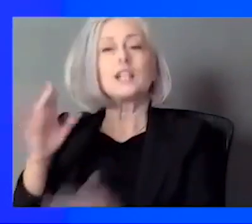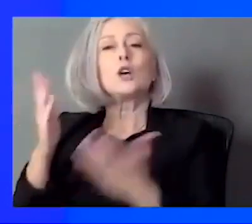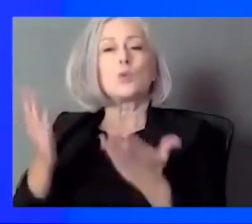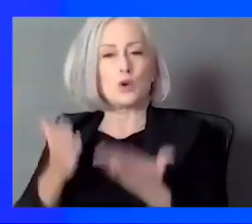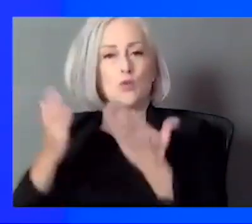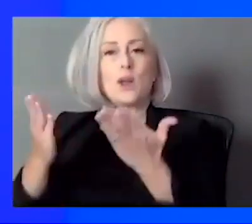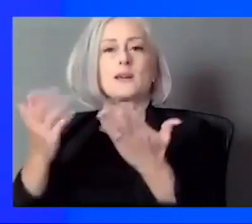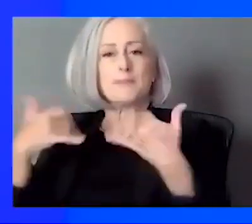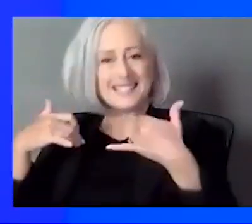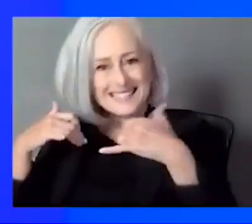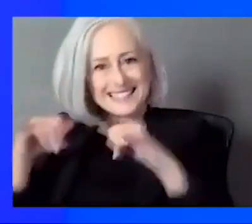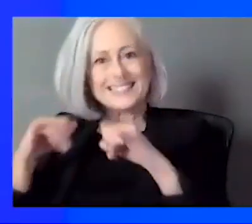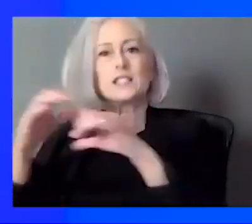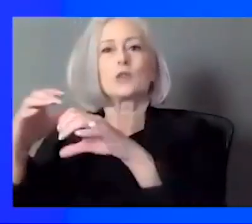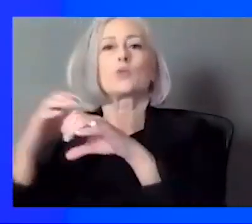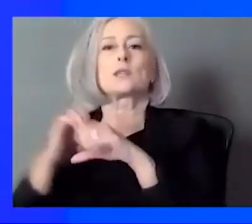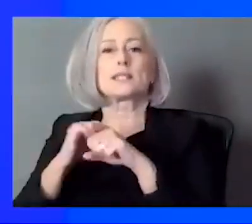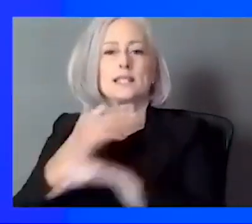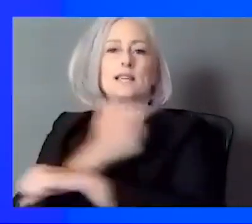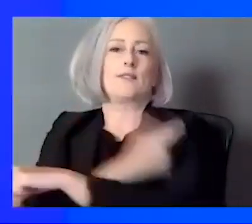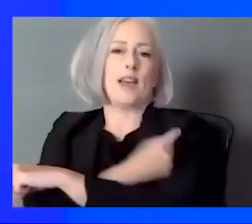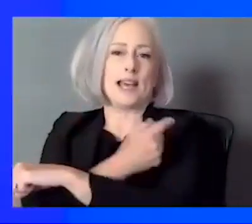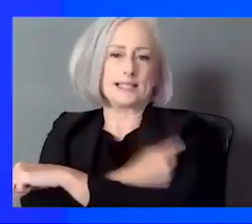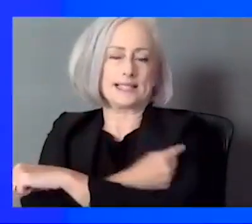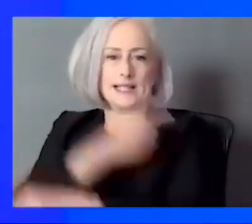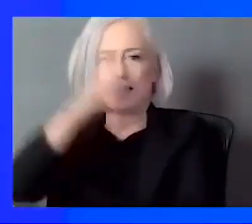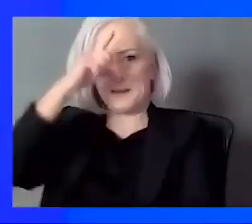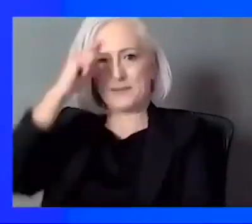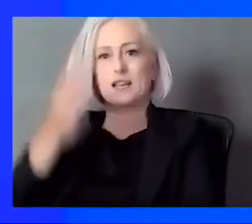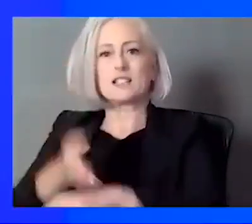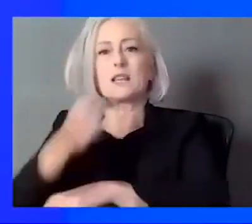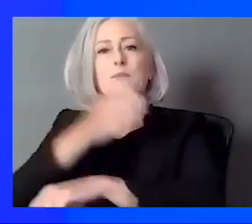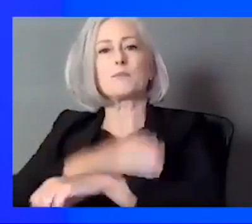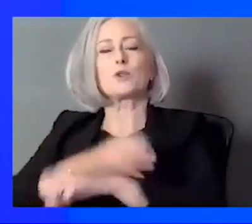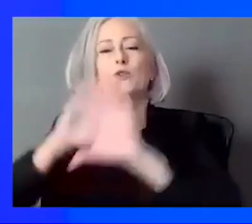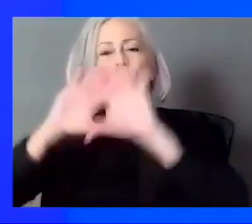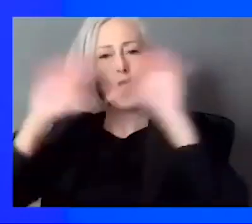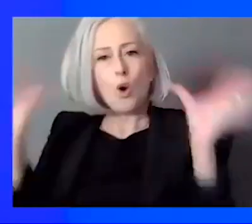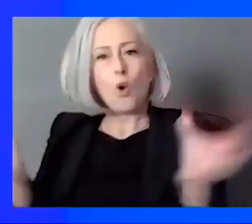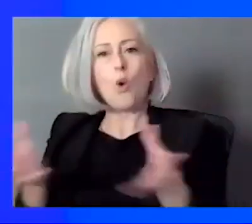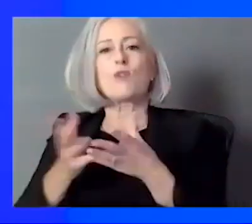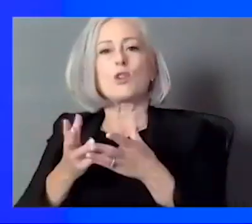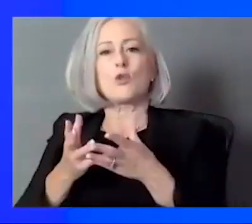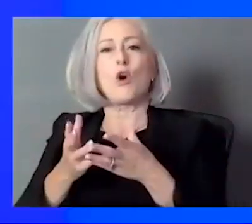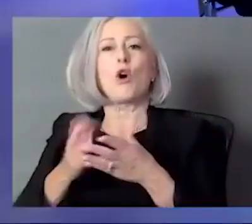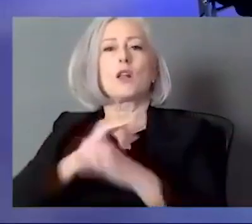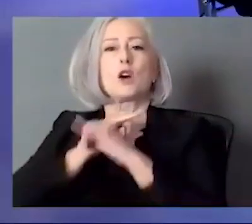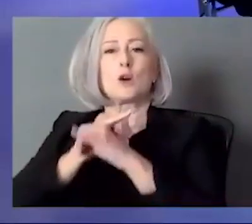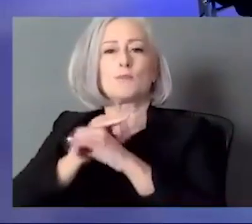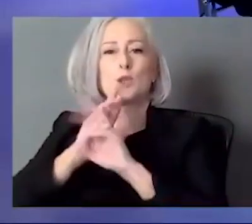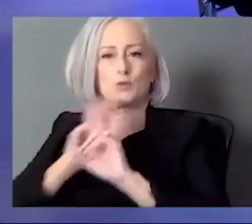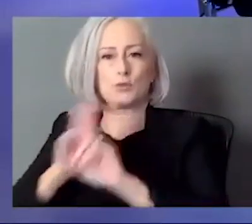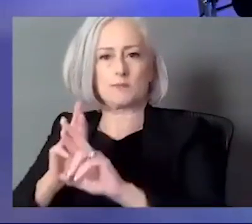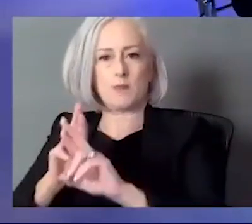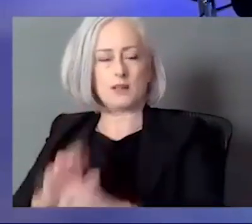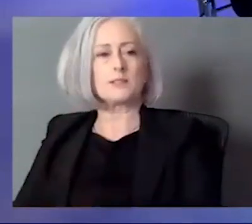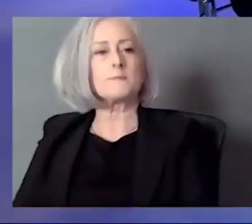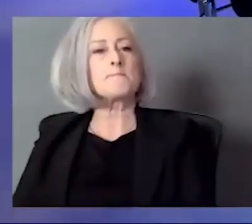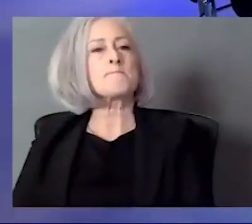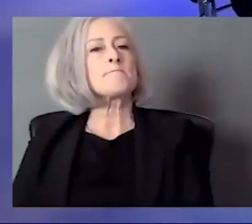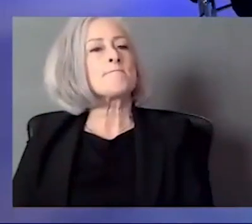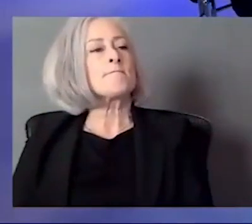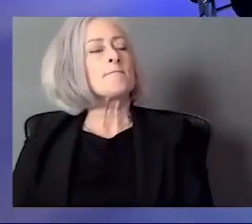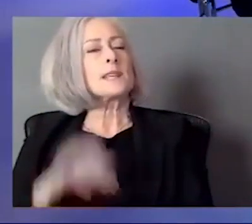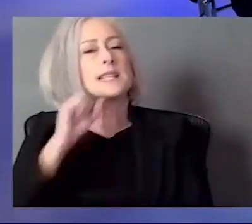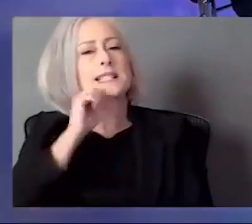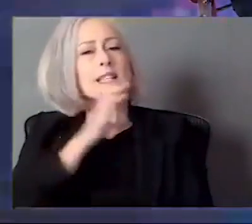vaccinations because of improved overall durability of your immune response. All right, let's talk about seniors. They've been among the